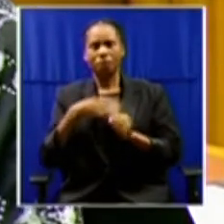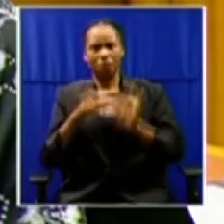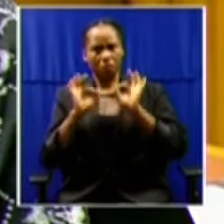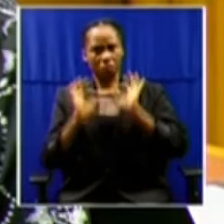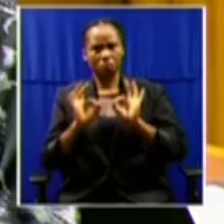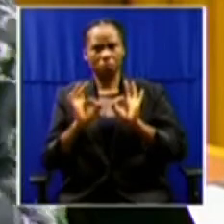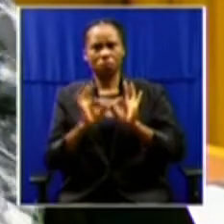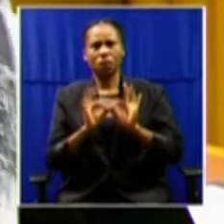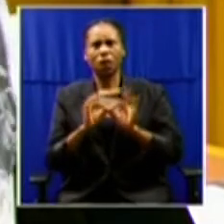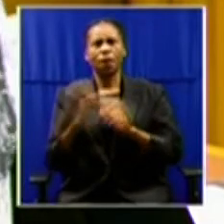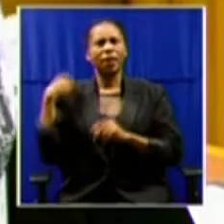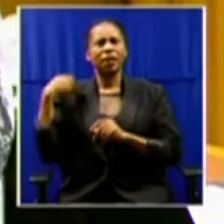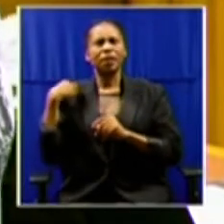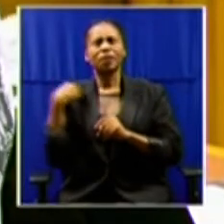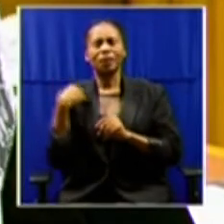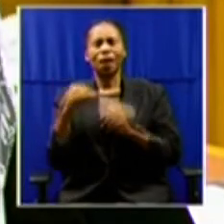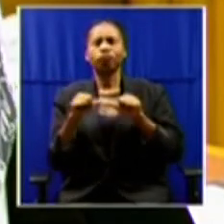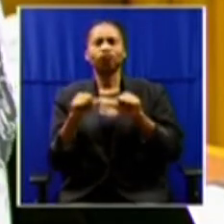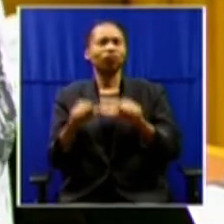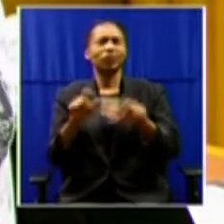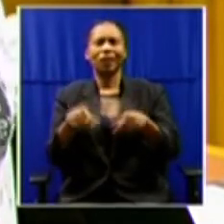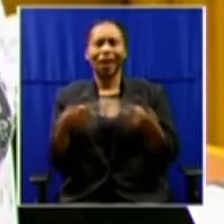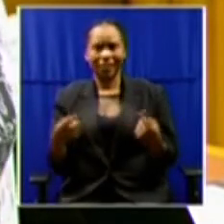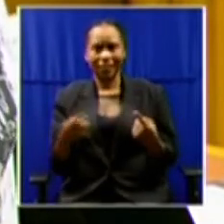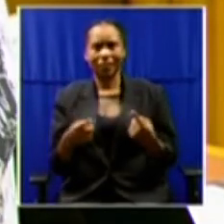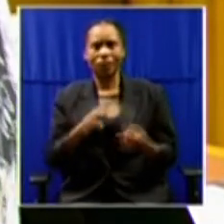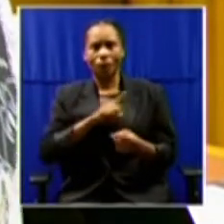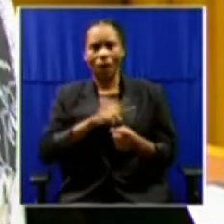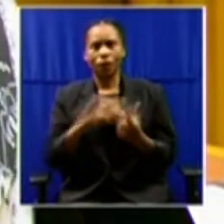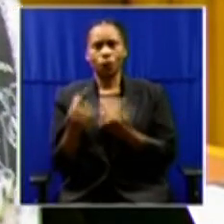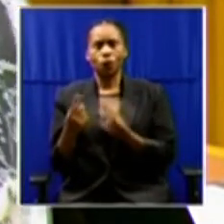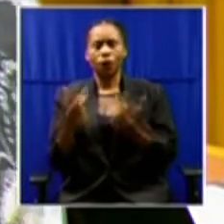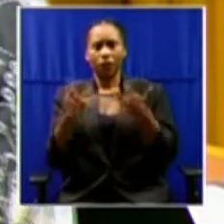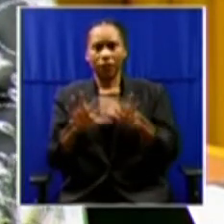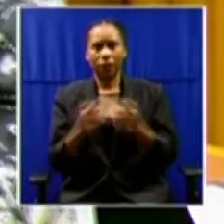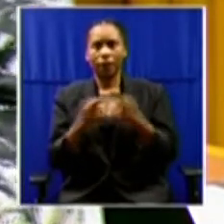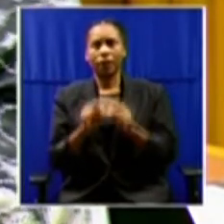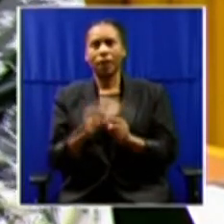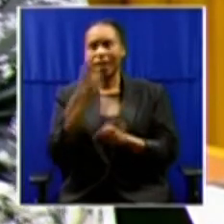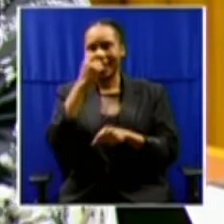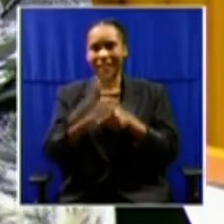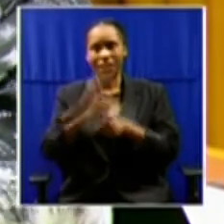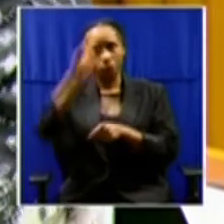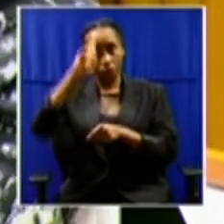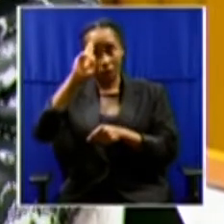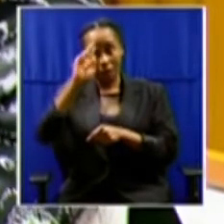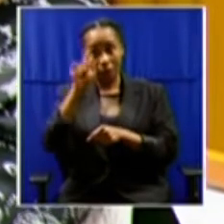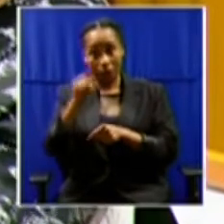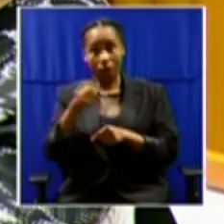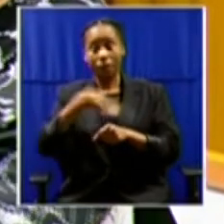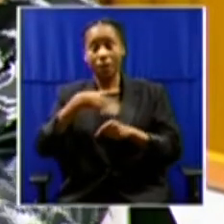done. But I also want to remind you, as a member of the Joint Standing Committee